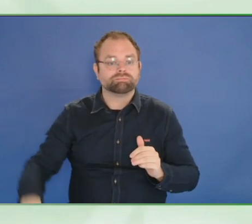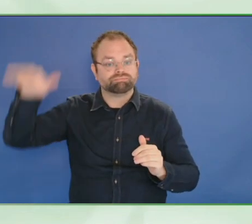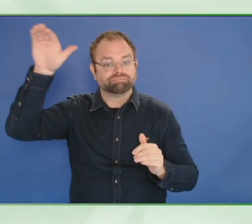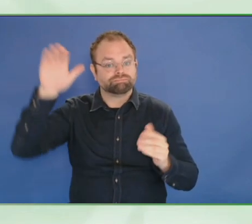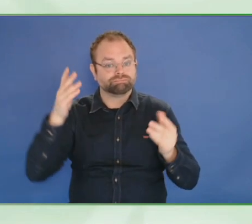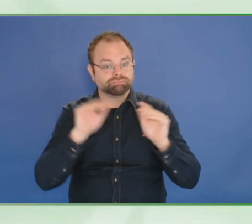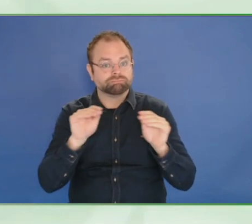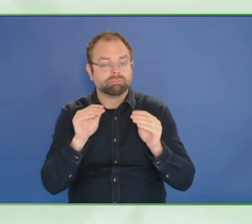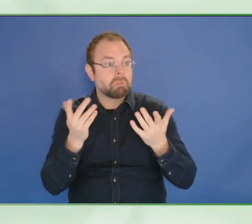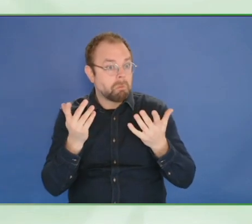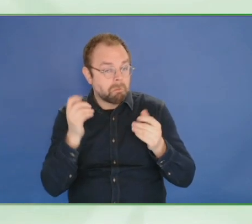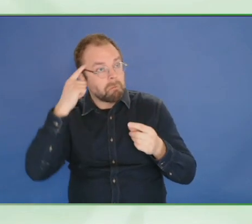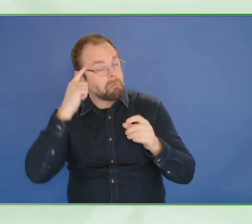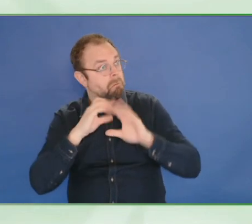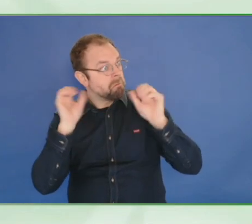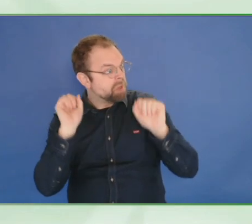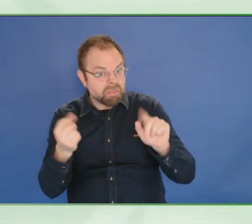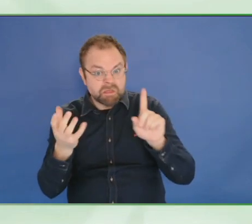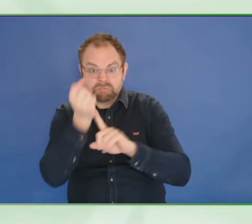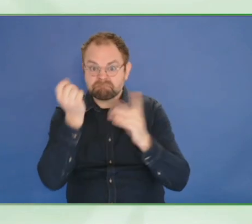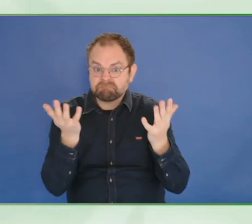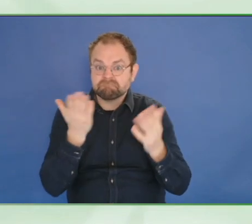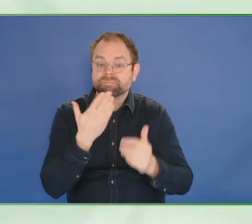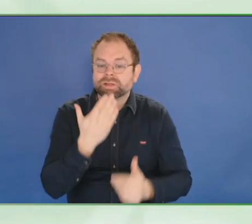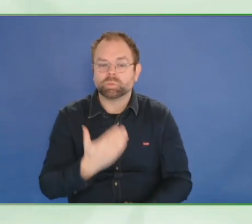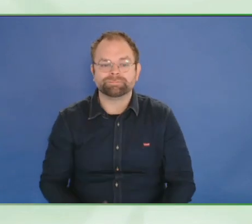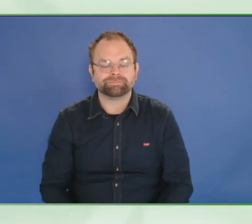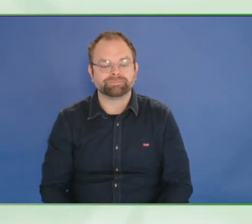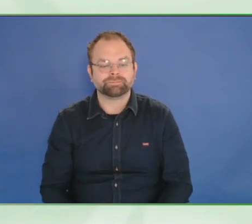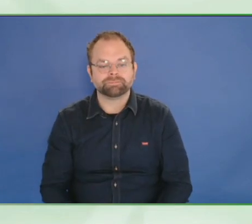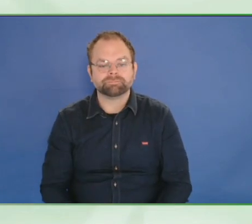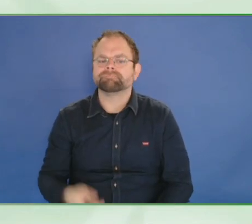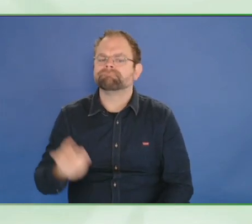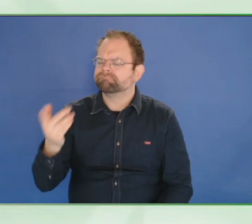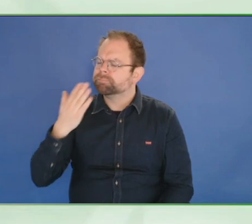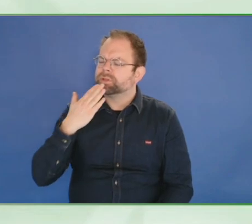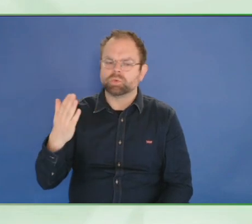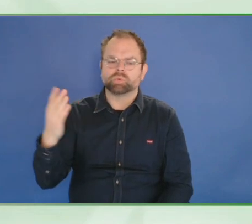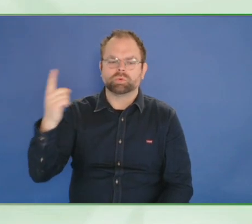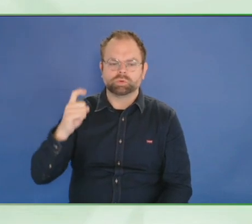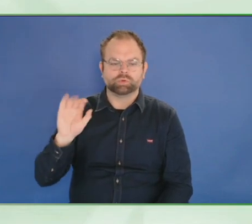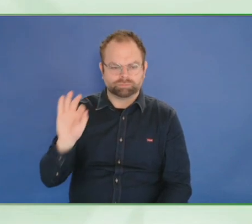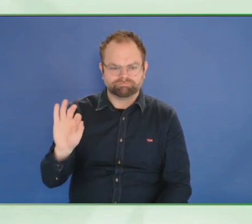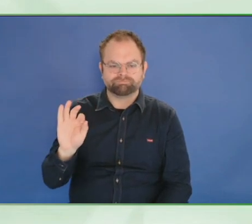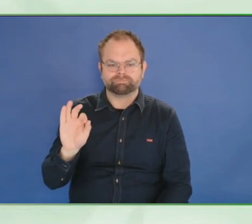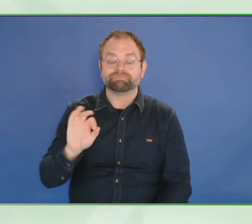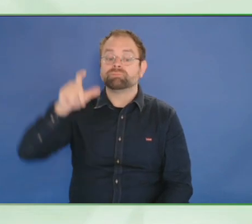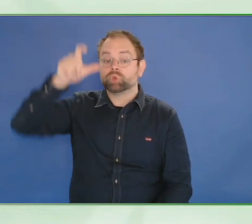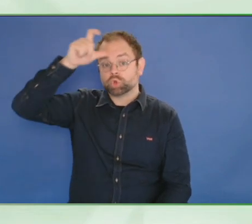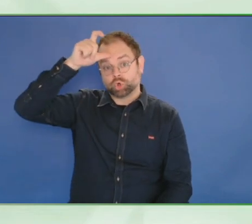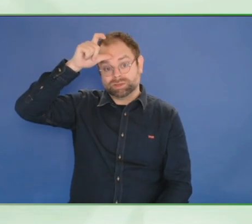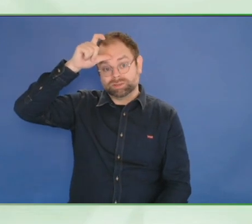In Turkey, the National Ministry of Education has the online